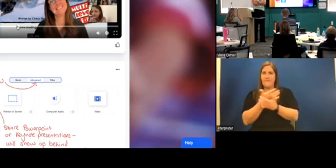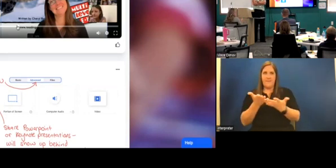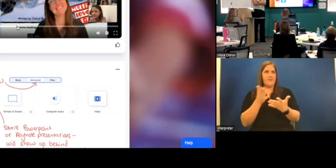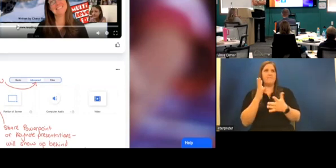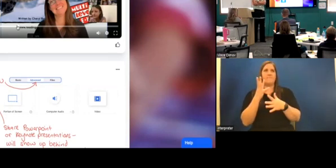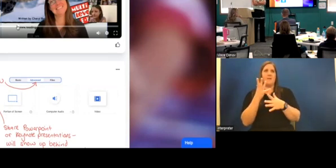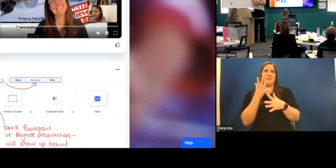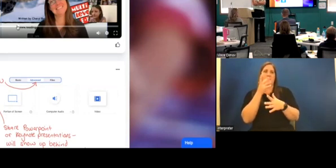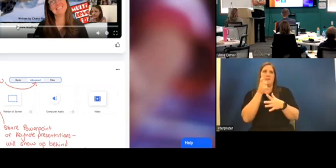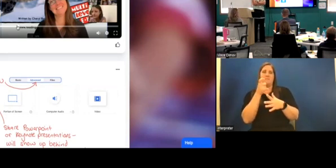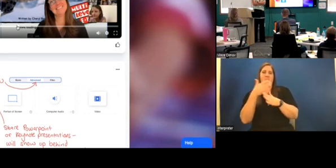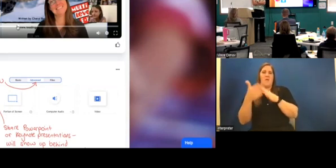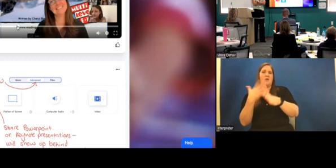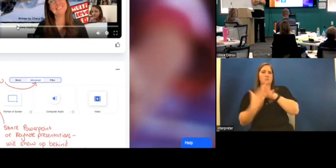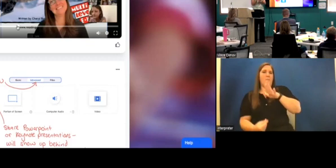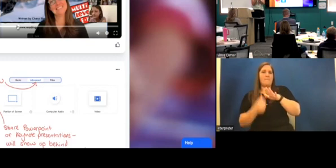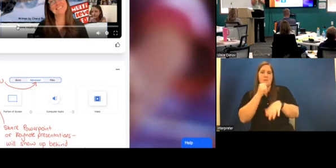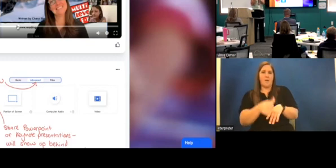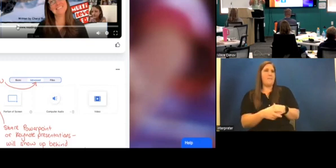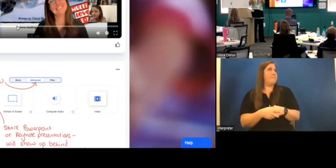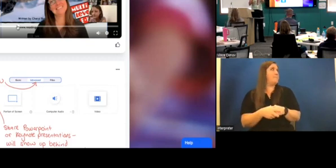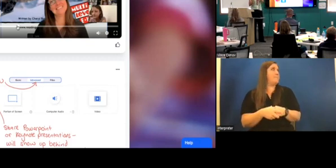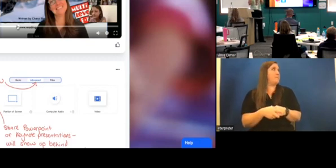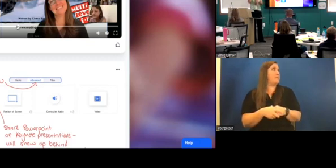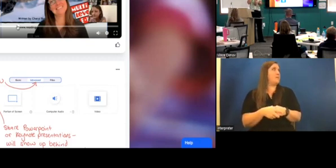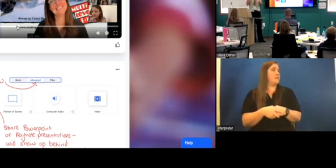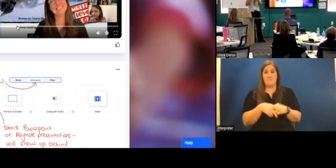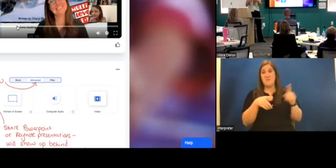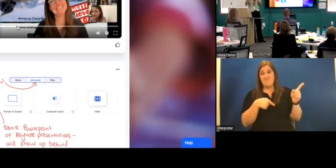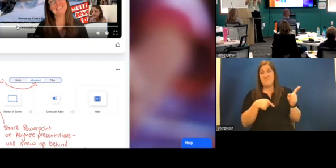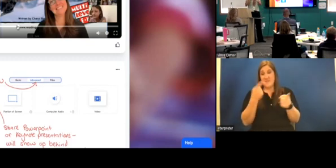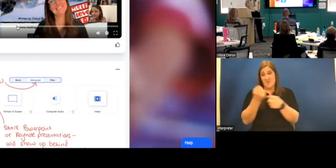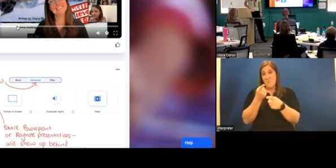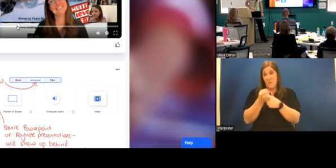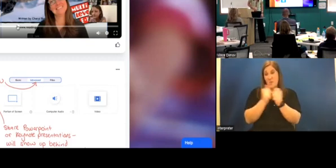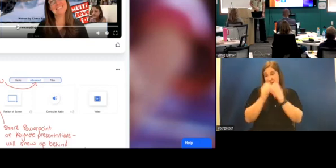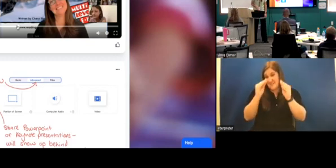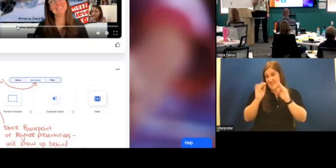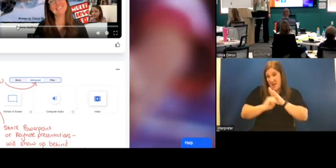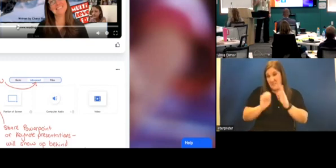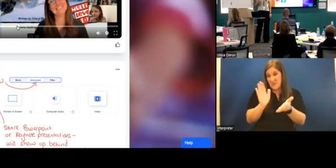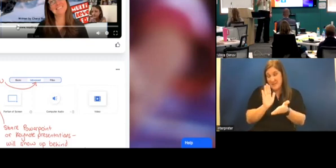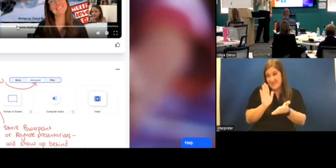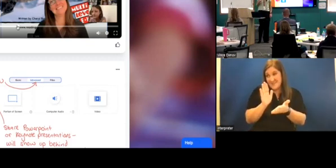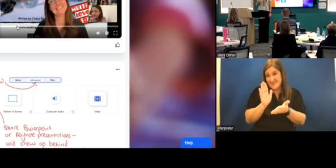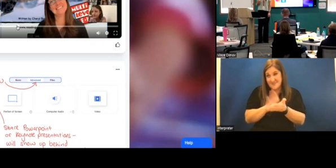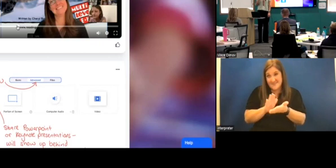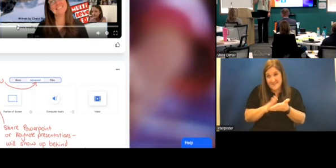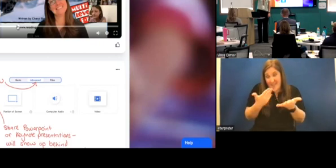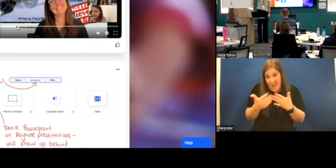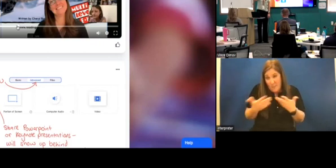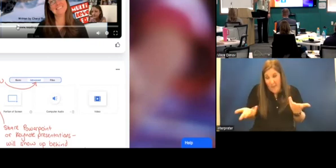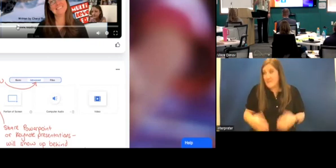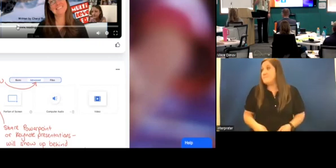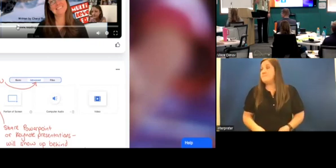then you get everything. Which is appropriate for teaching elementary kids anyway. So it works. Exactly that.